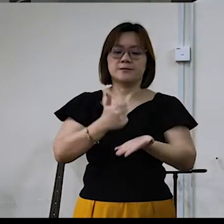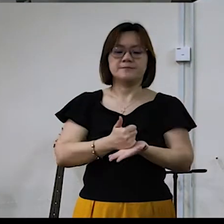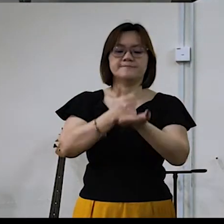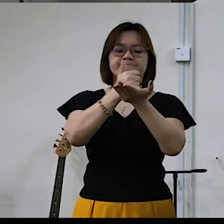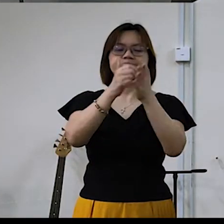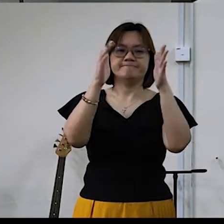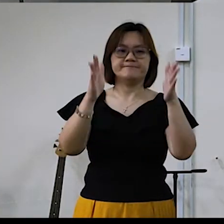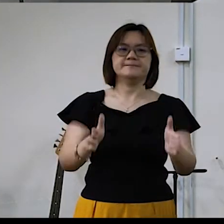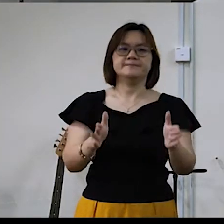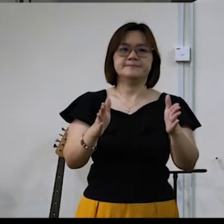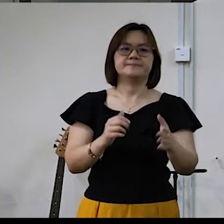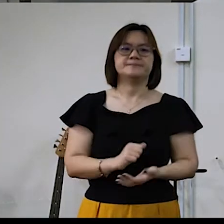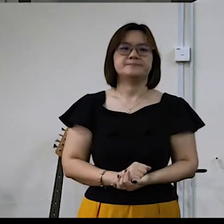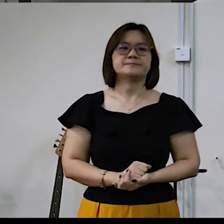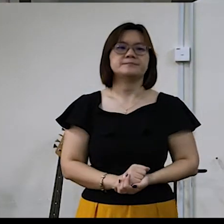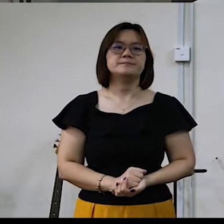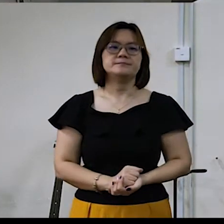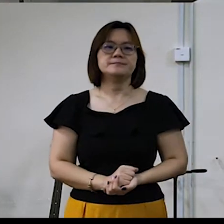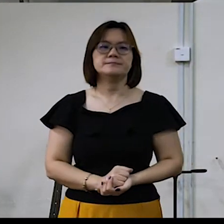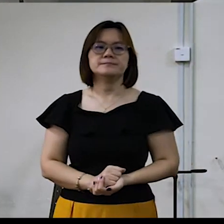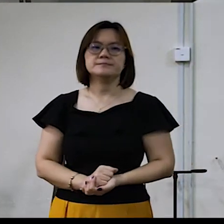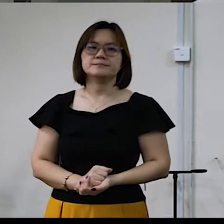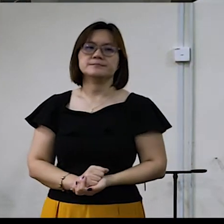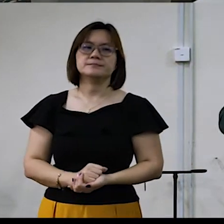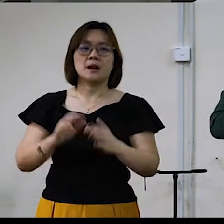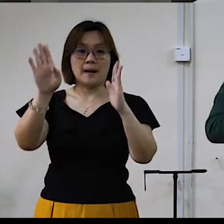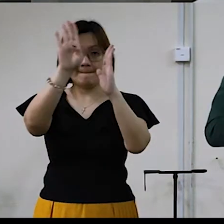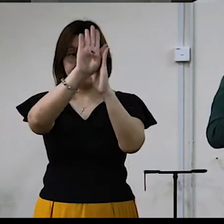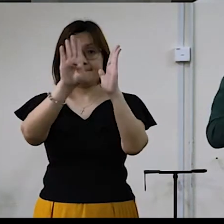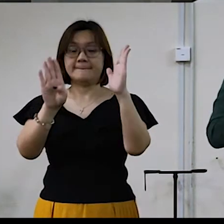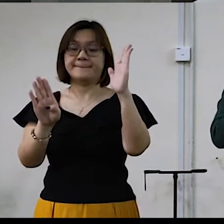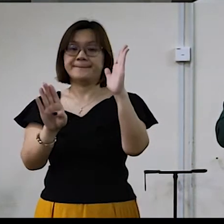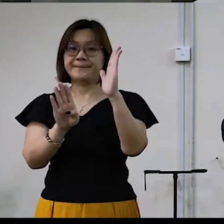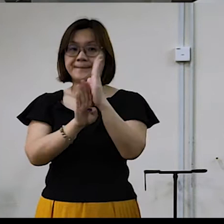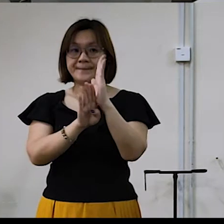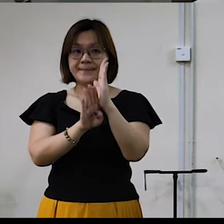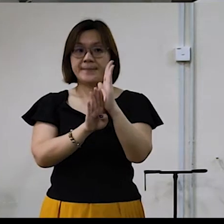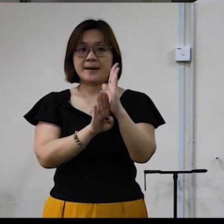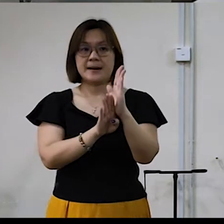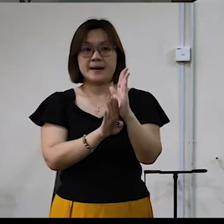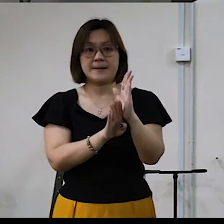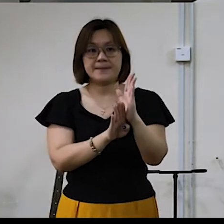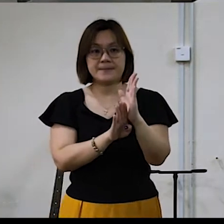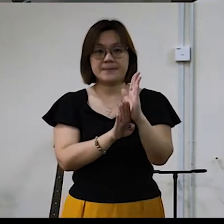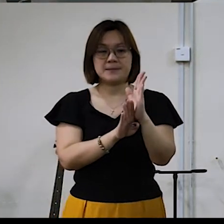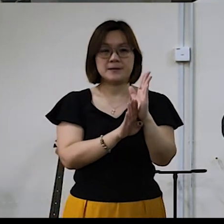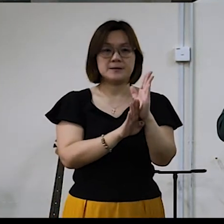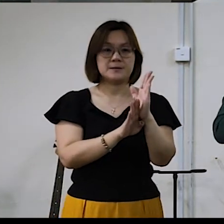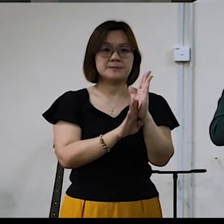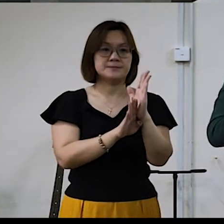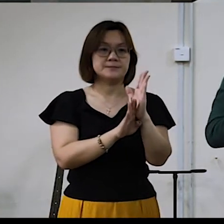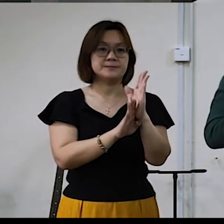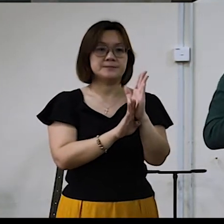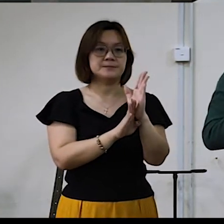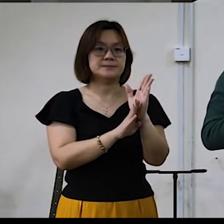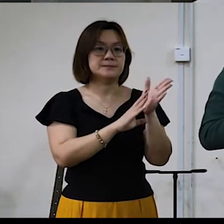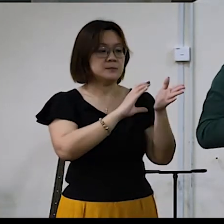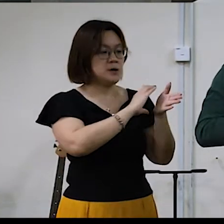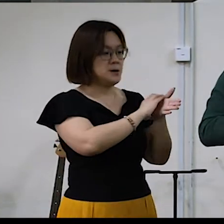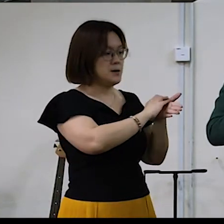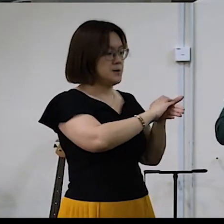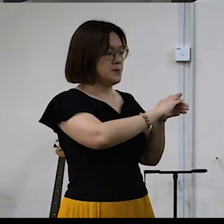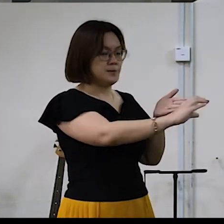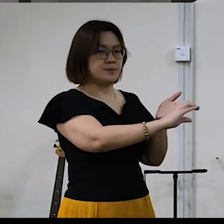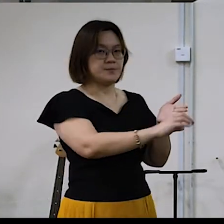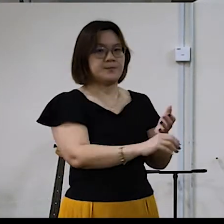Acts chapter 1. And as always, the chapter that you receive on Sunday is not just for today, Sunday, but